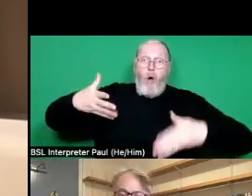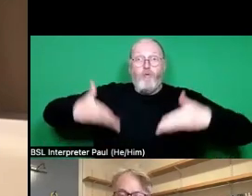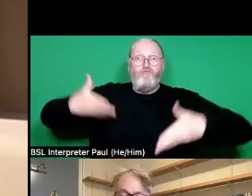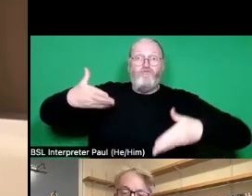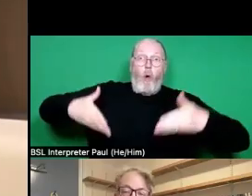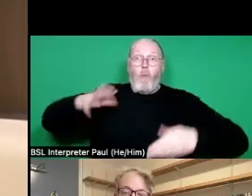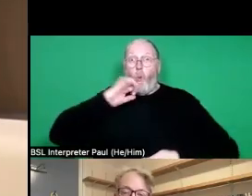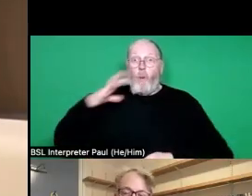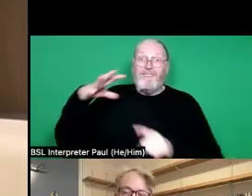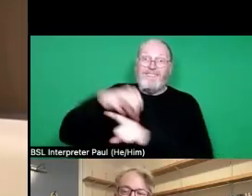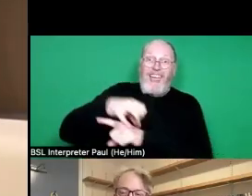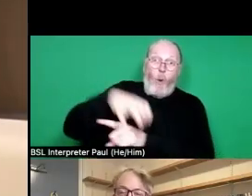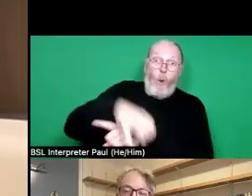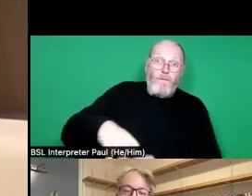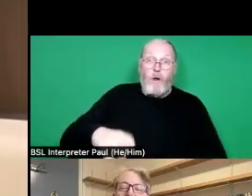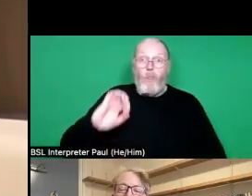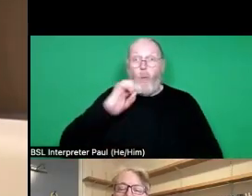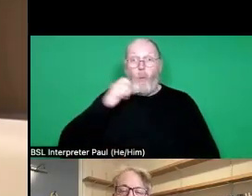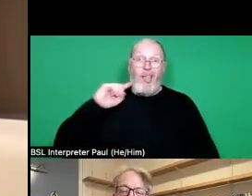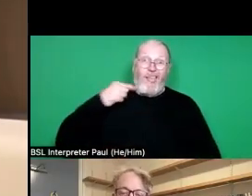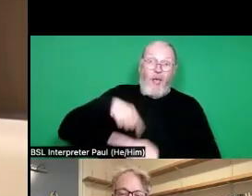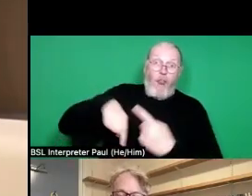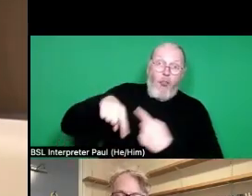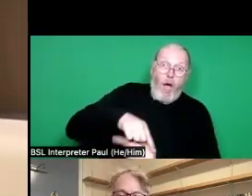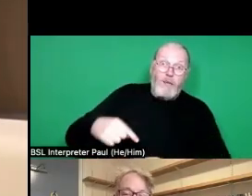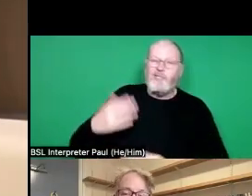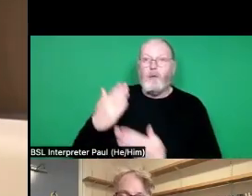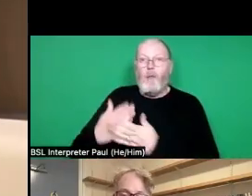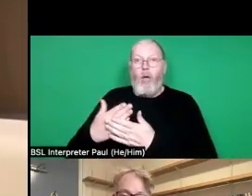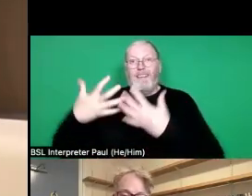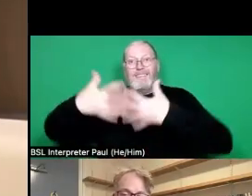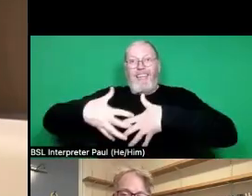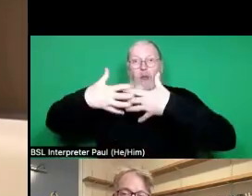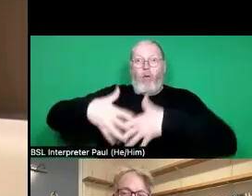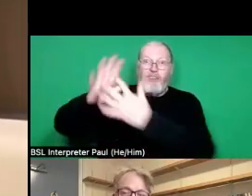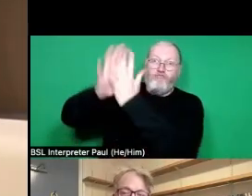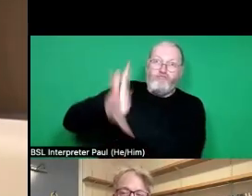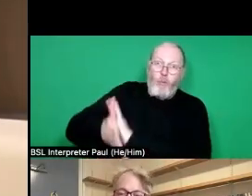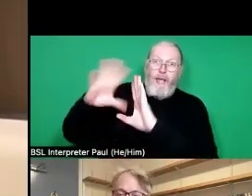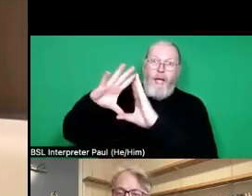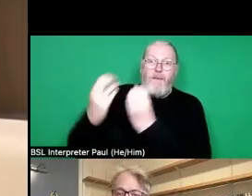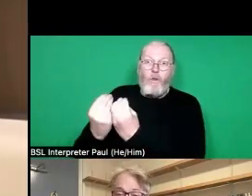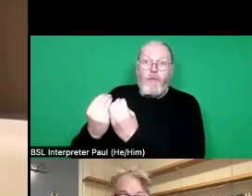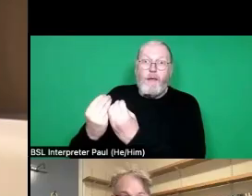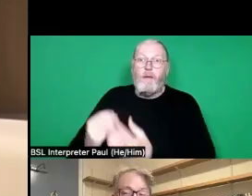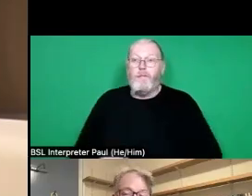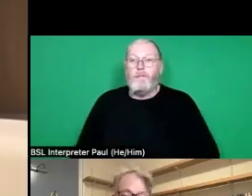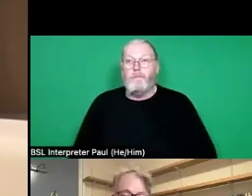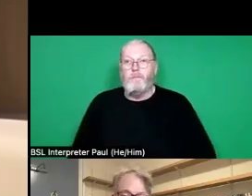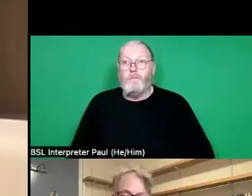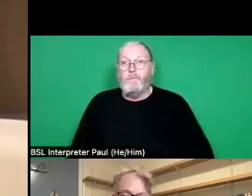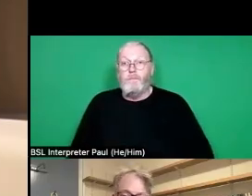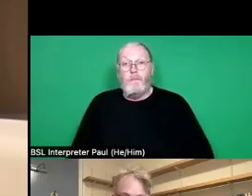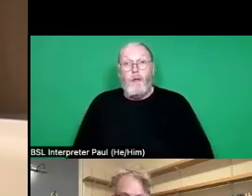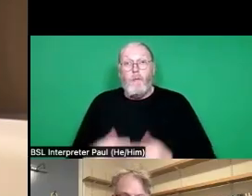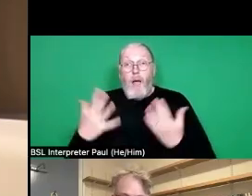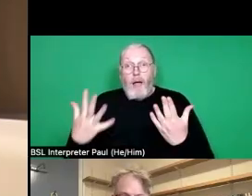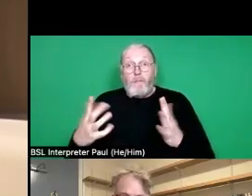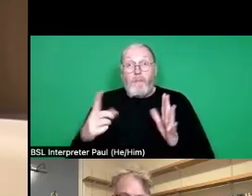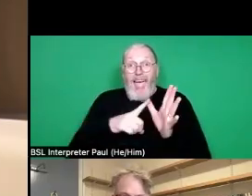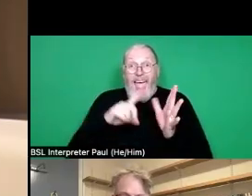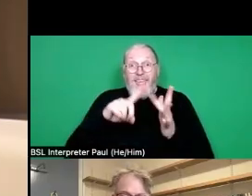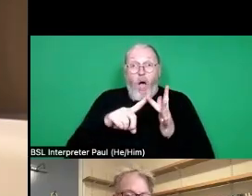ruining the planet, and it's going to kind of literally go on the attack. As if, by the way, AI isn't already being used for